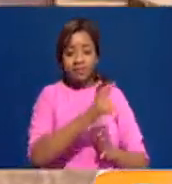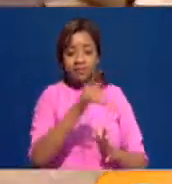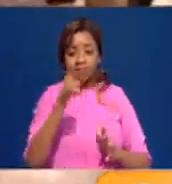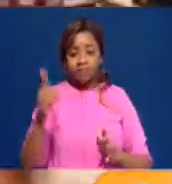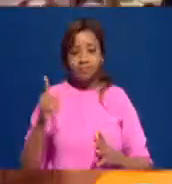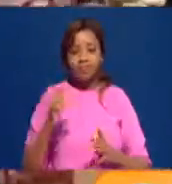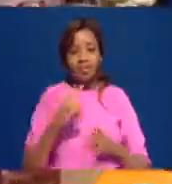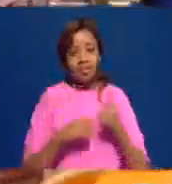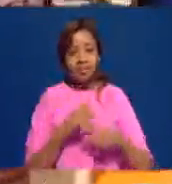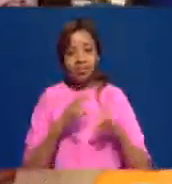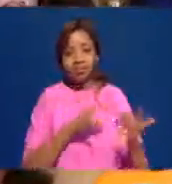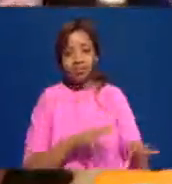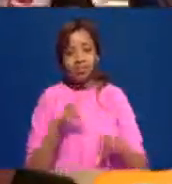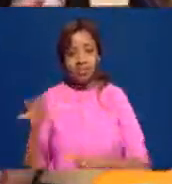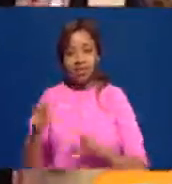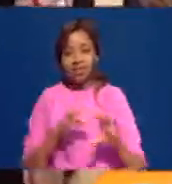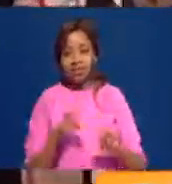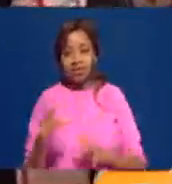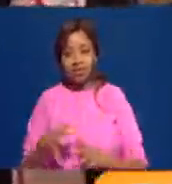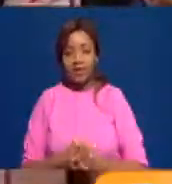suffering.